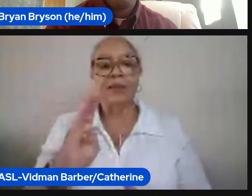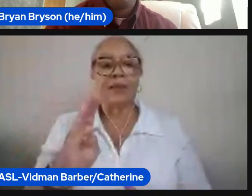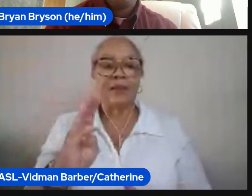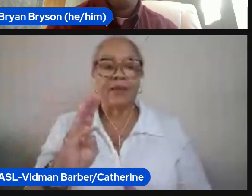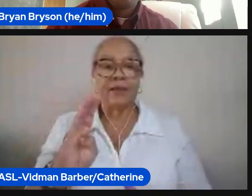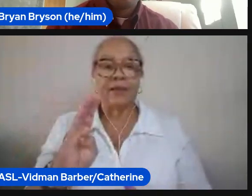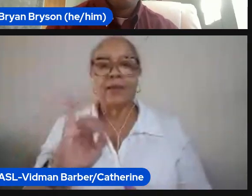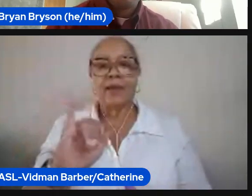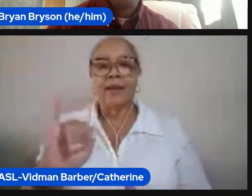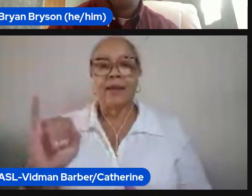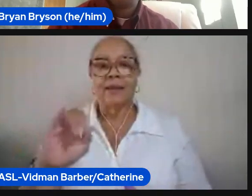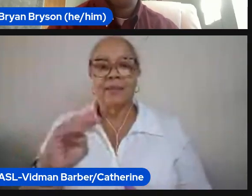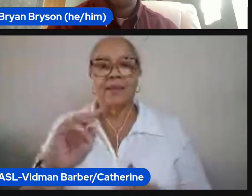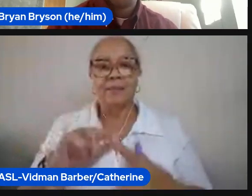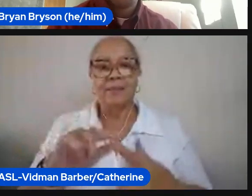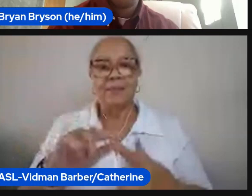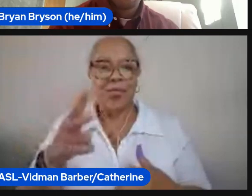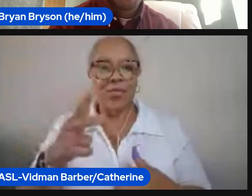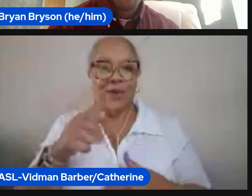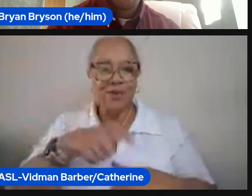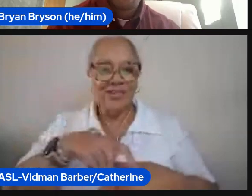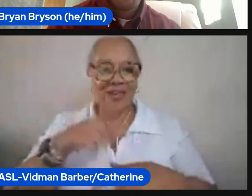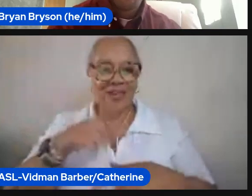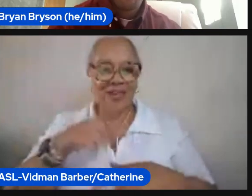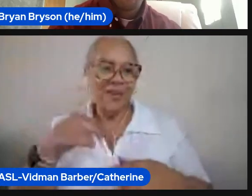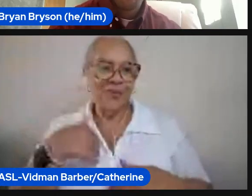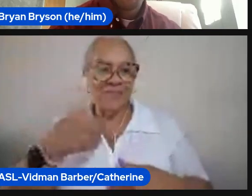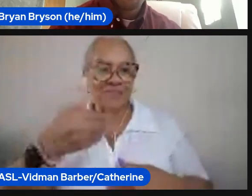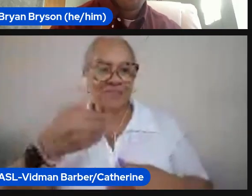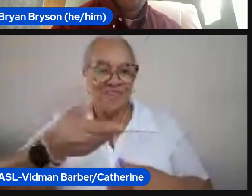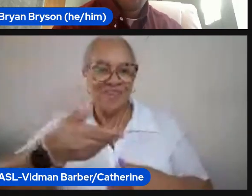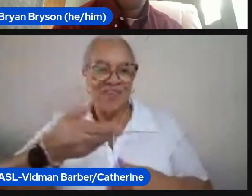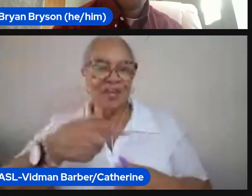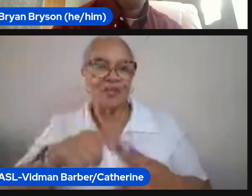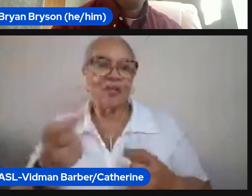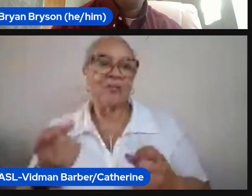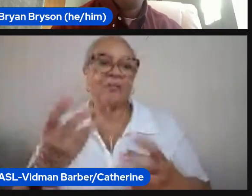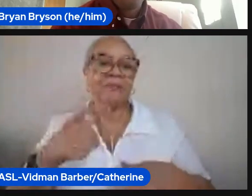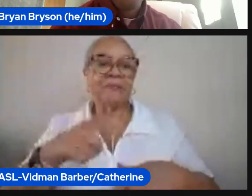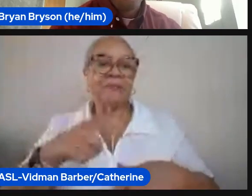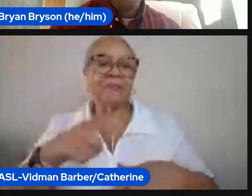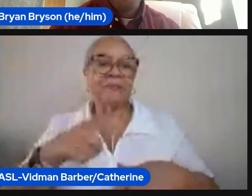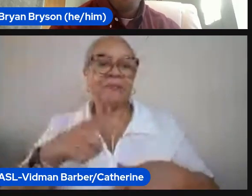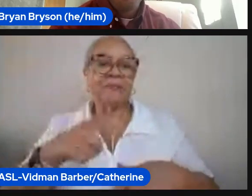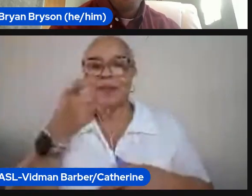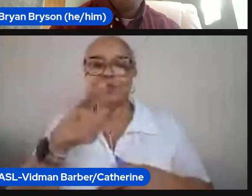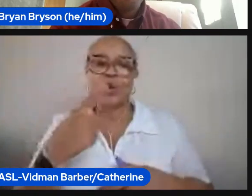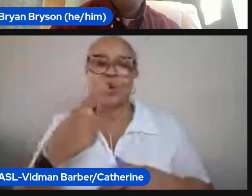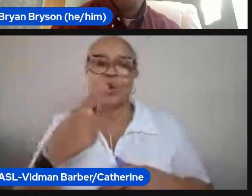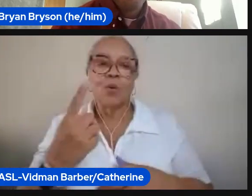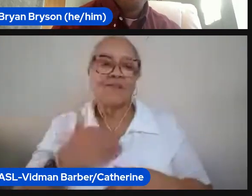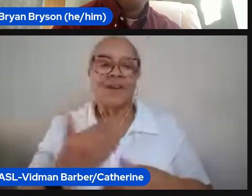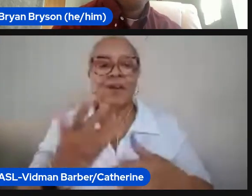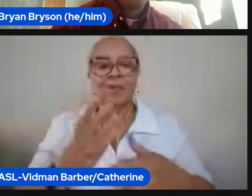second time, or maybe the third time. I think we've invited you multiple times because you're one of our favorite.